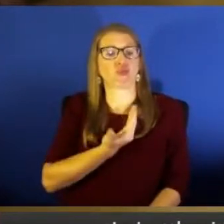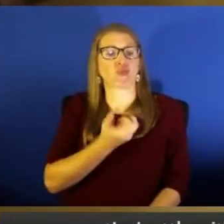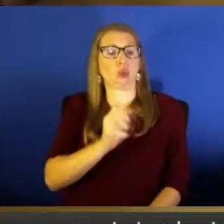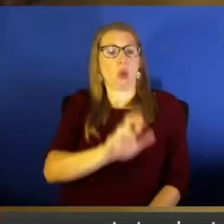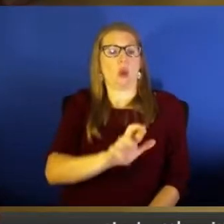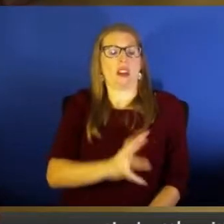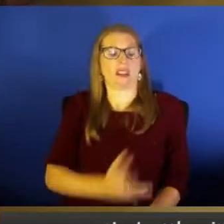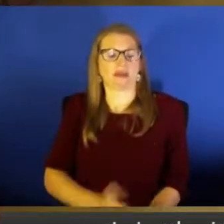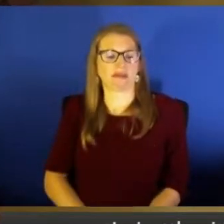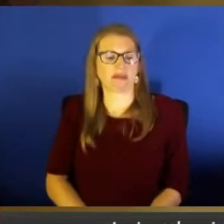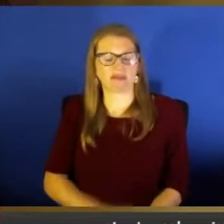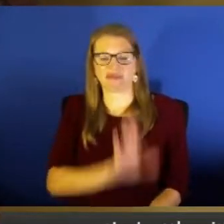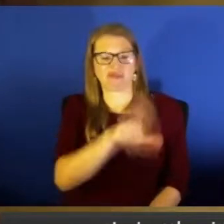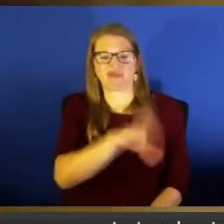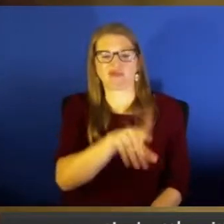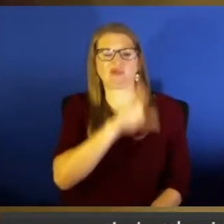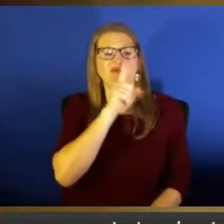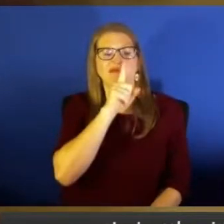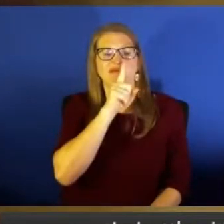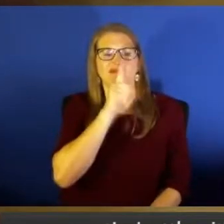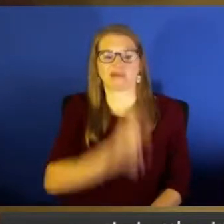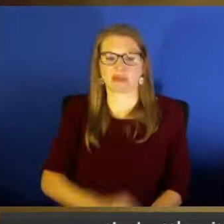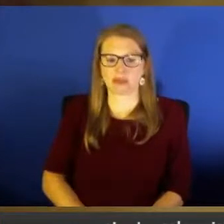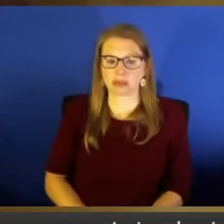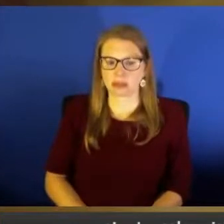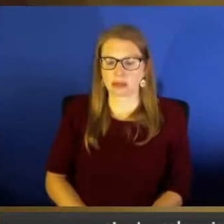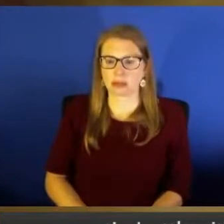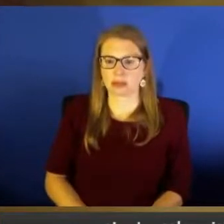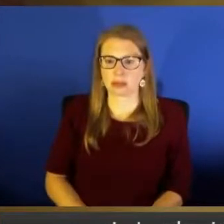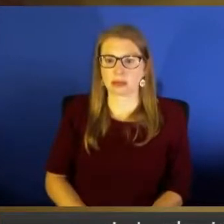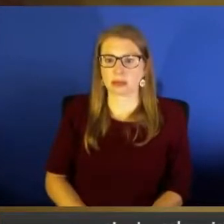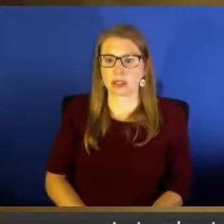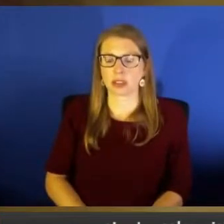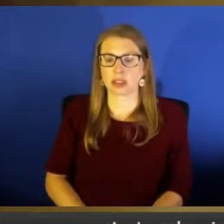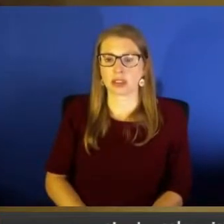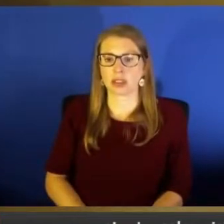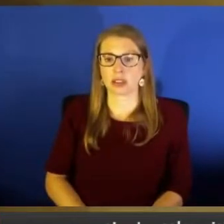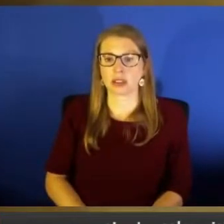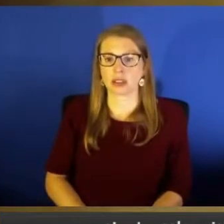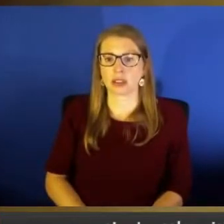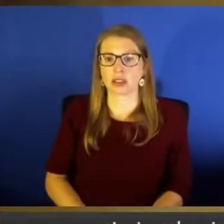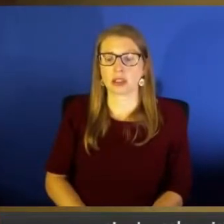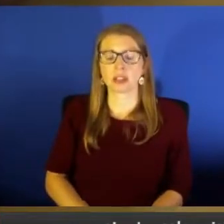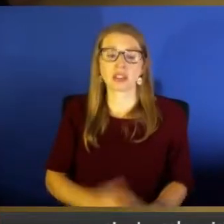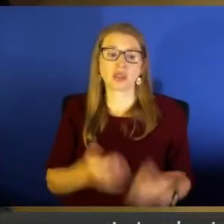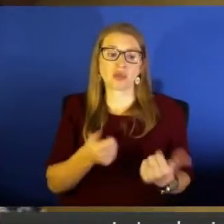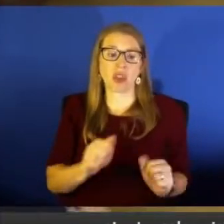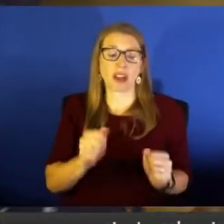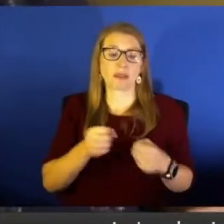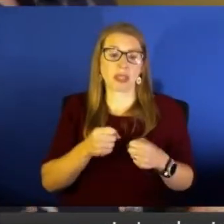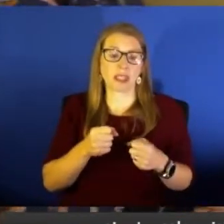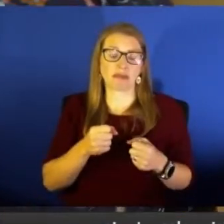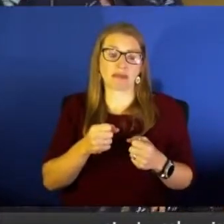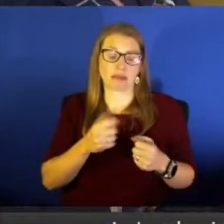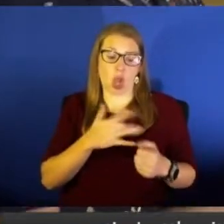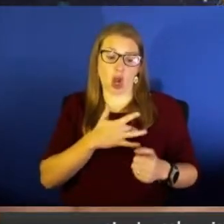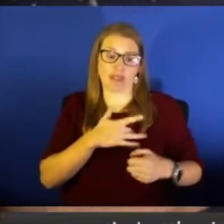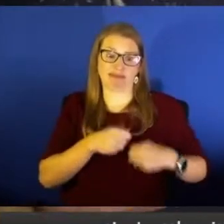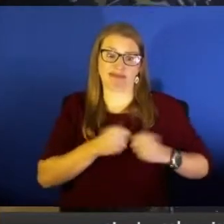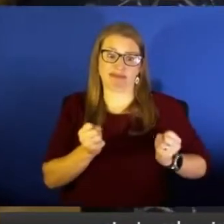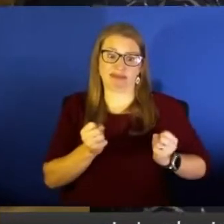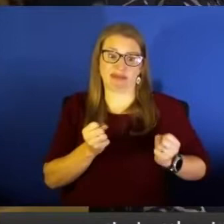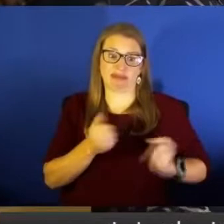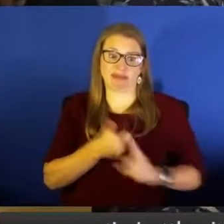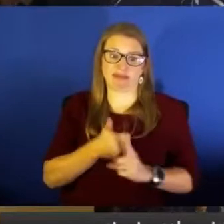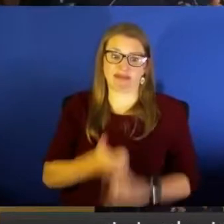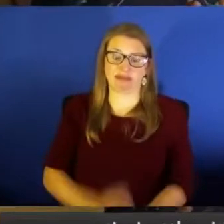it. So just creating as much room as possible for them to have an experience that is authentic for them. Matt mentioned earlier the suicide rates